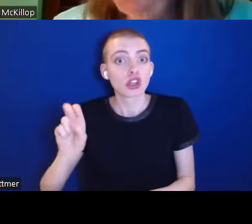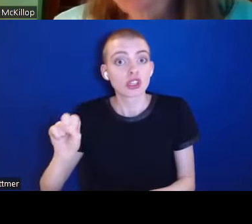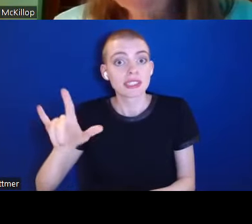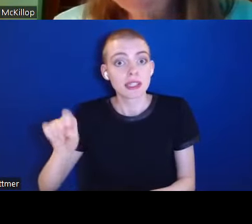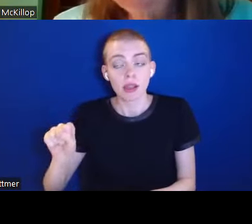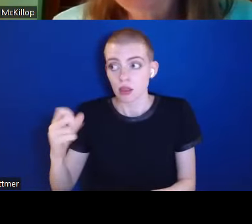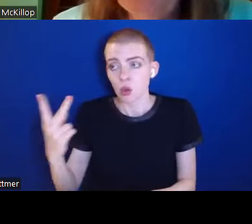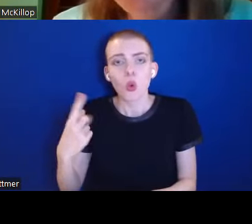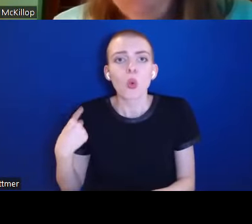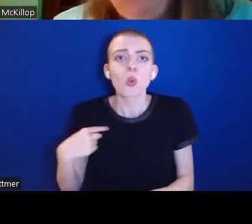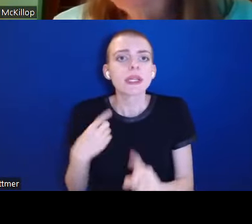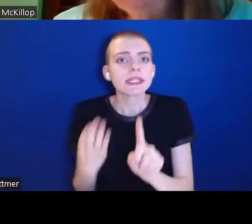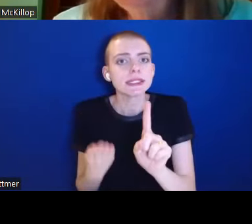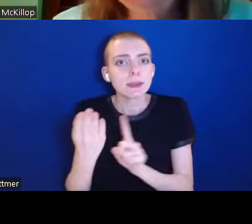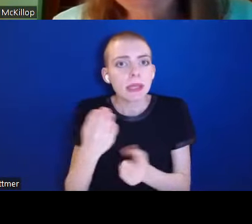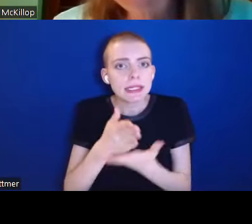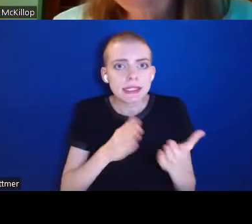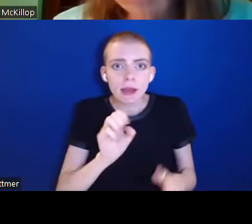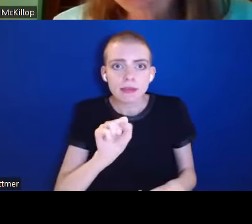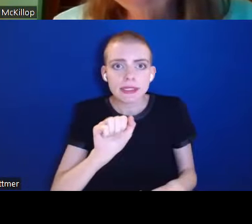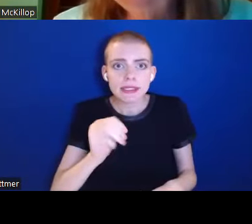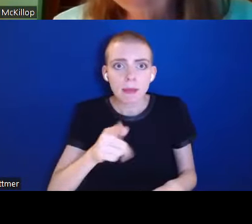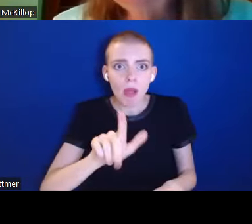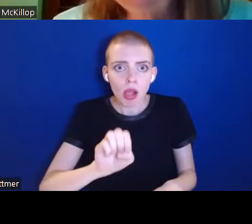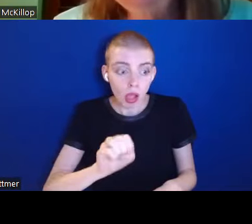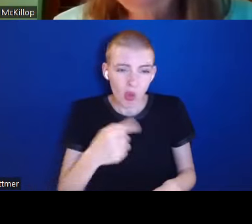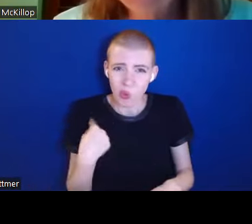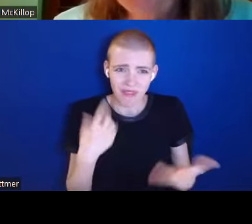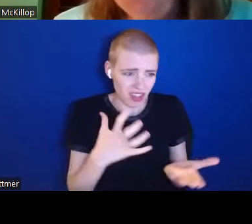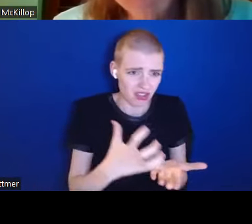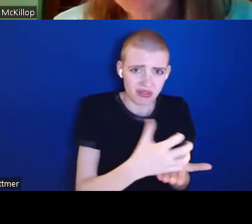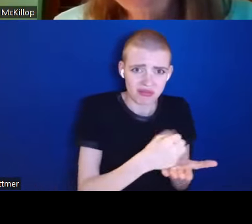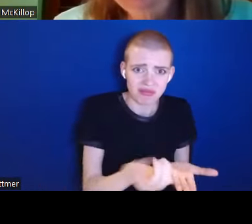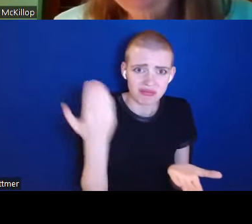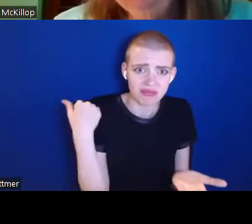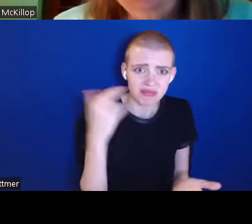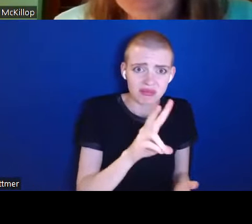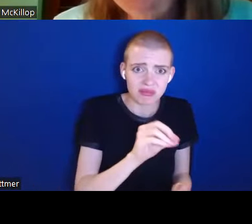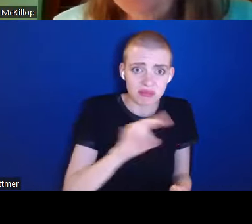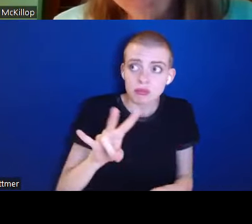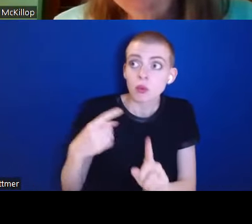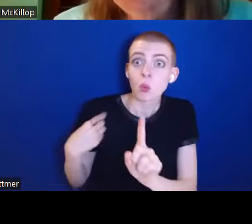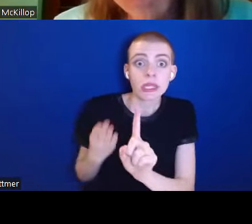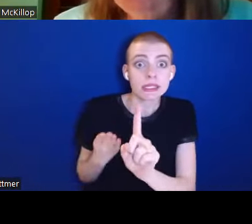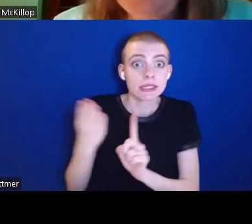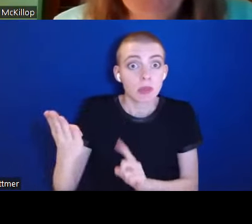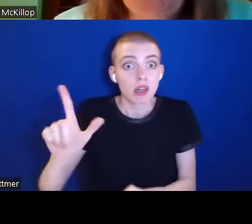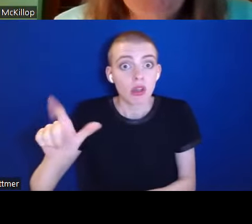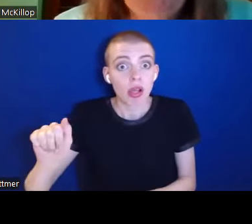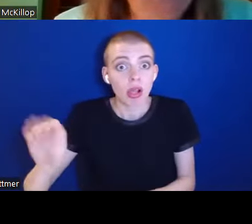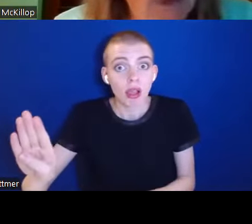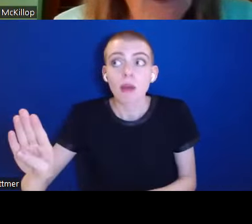K'ak Naab that were in the lab that we collected in 2007 for radiocarbon dating in